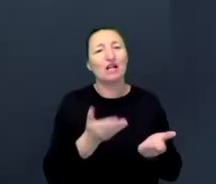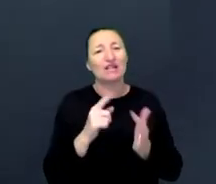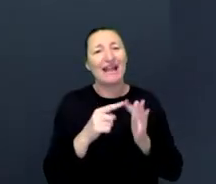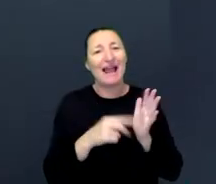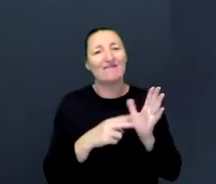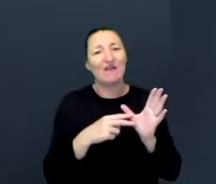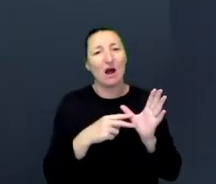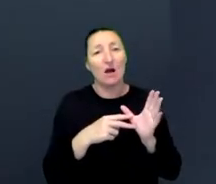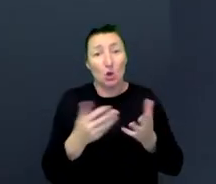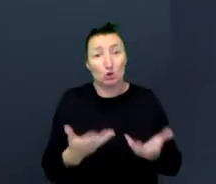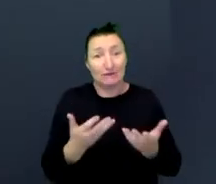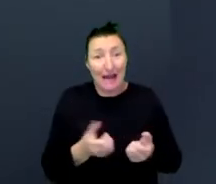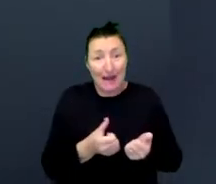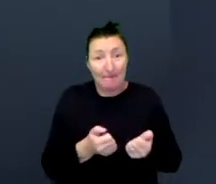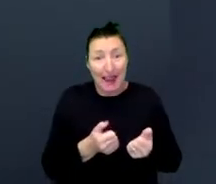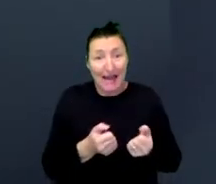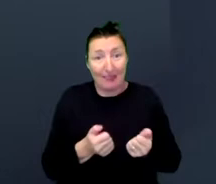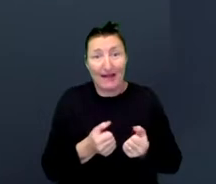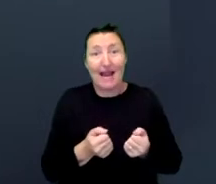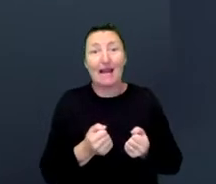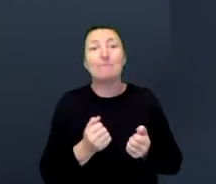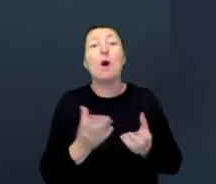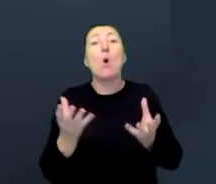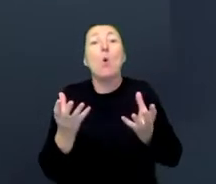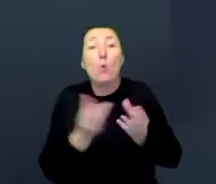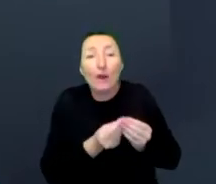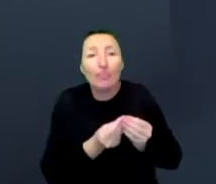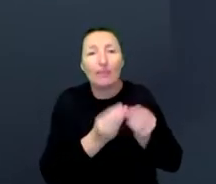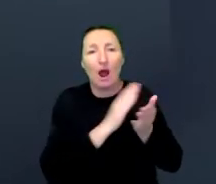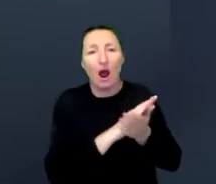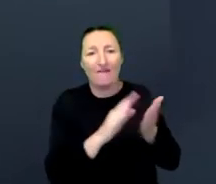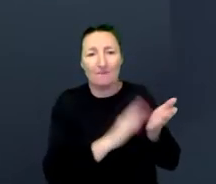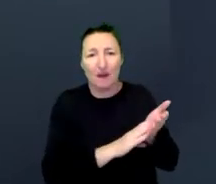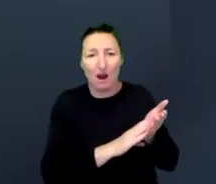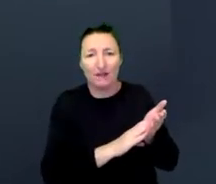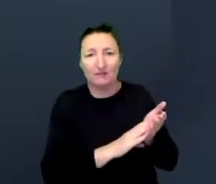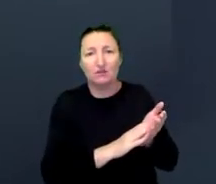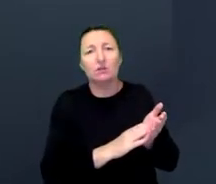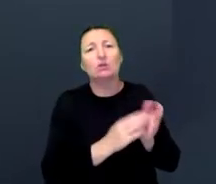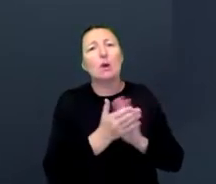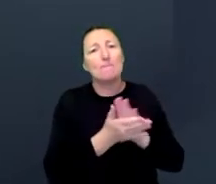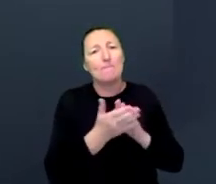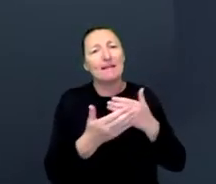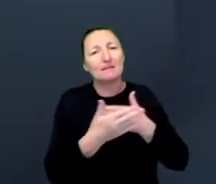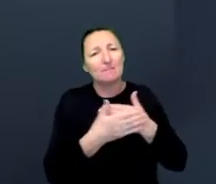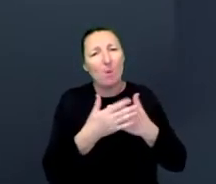playing Hivemind with Hivemind itself. So we're taking a more meta and